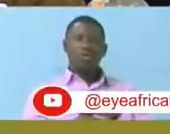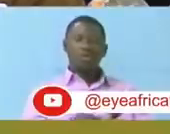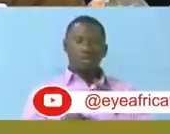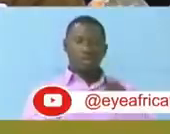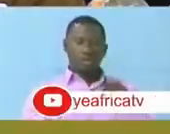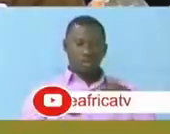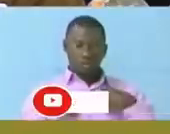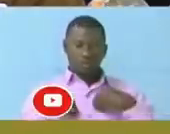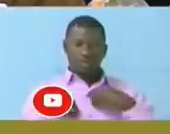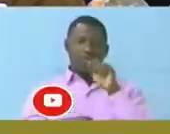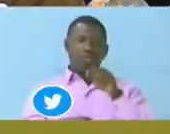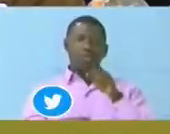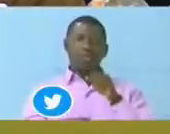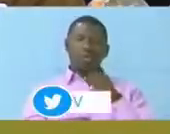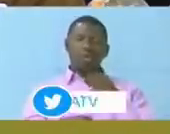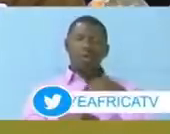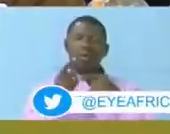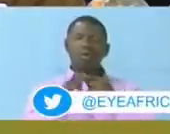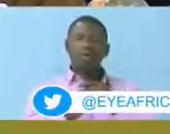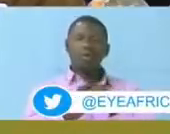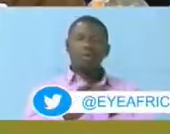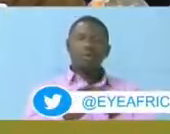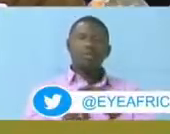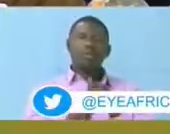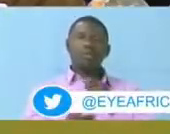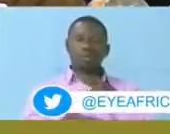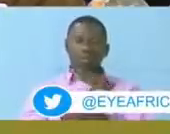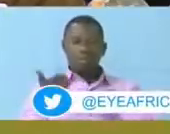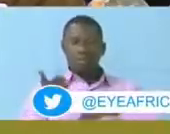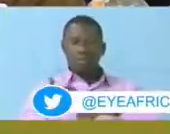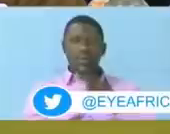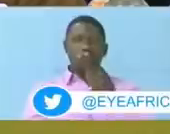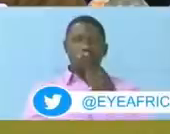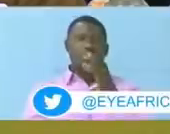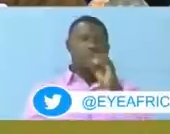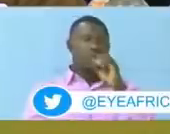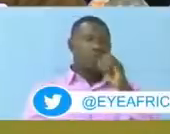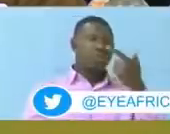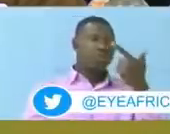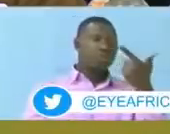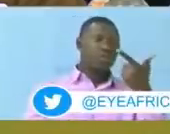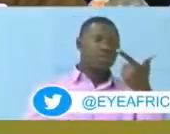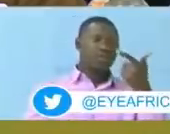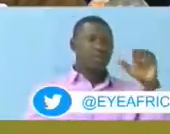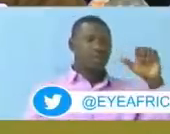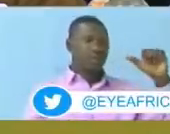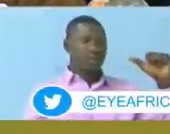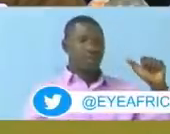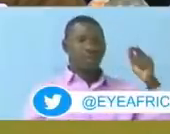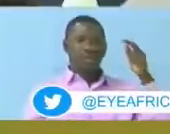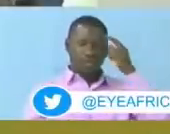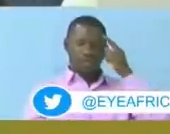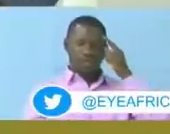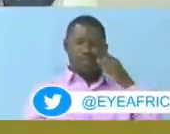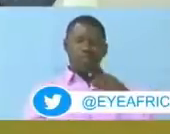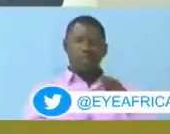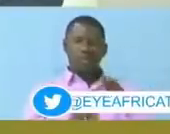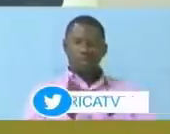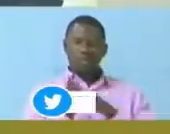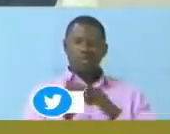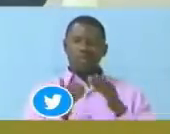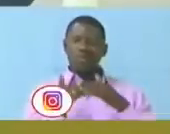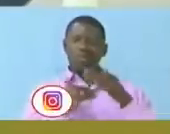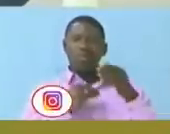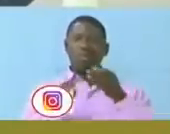request concerning Exhibit 207A. Mm-hmm. I think we would need a bit more explanation mm-hmm.